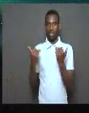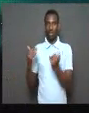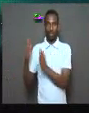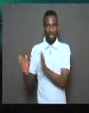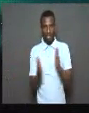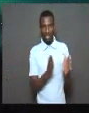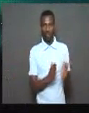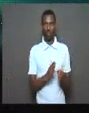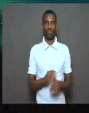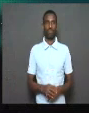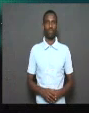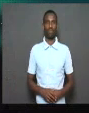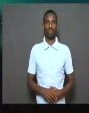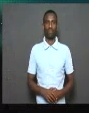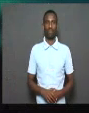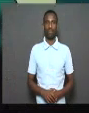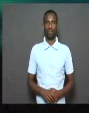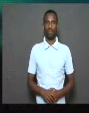Students, let's get ready.